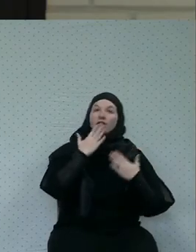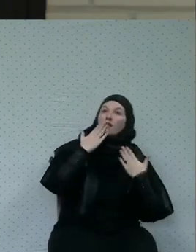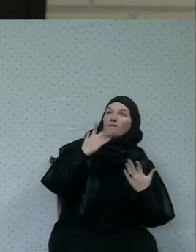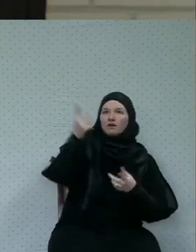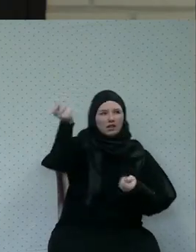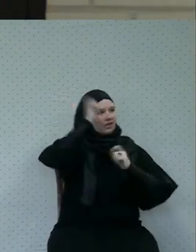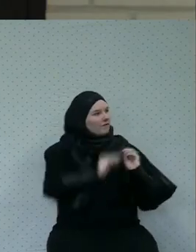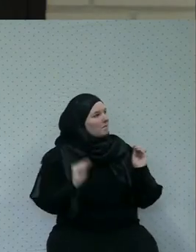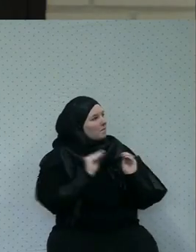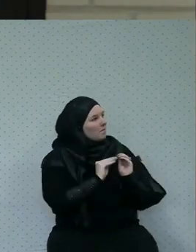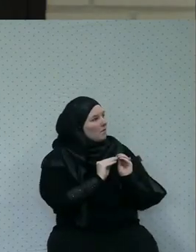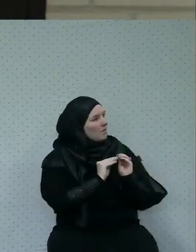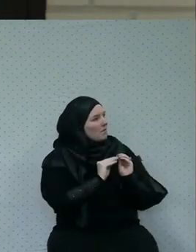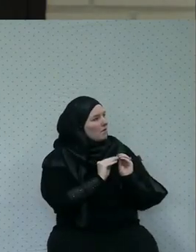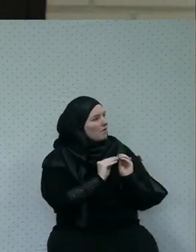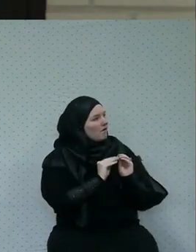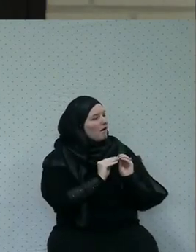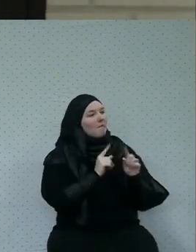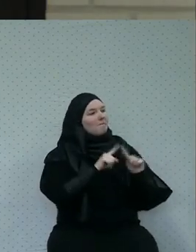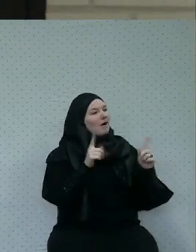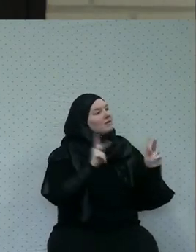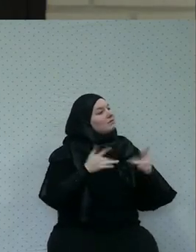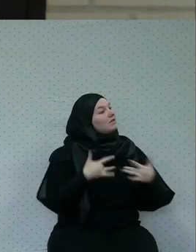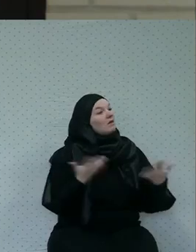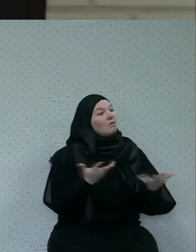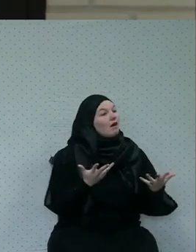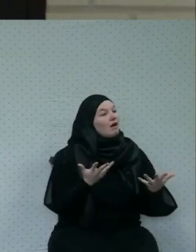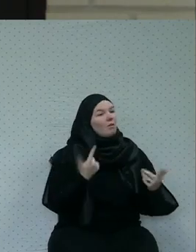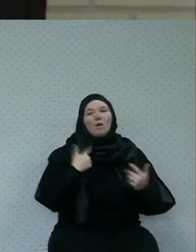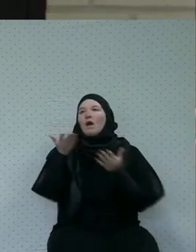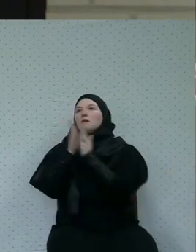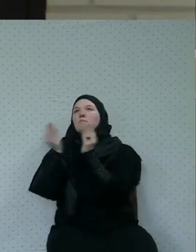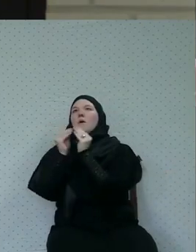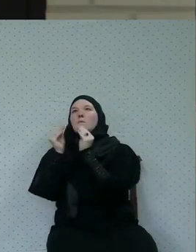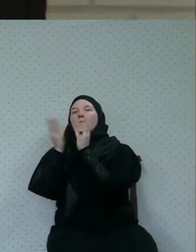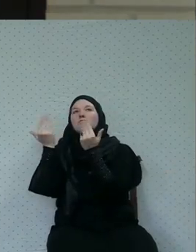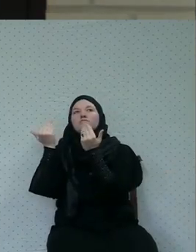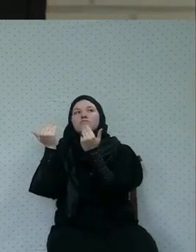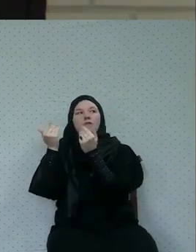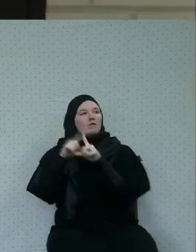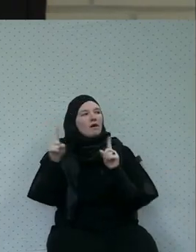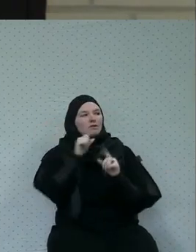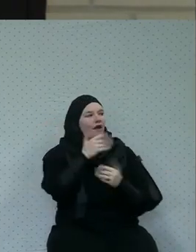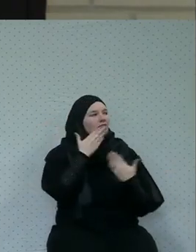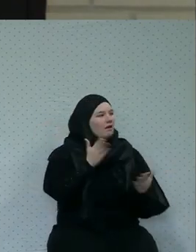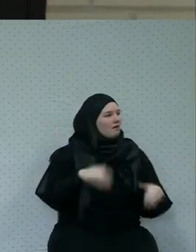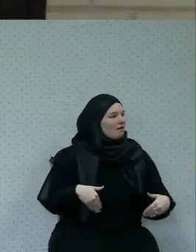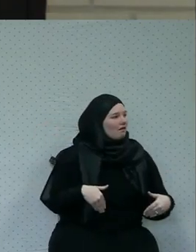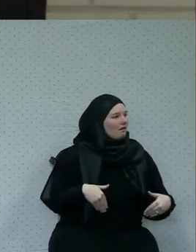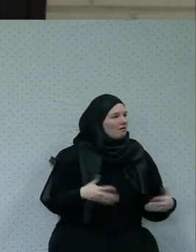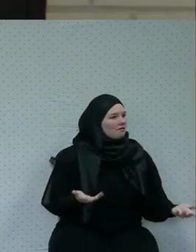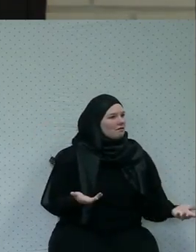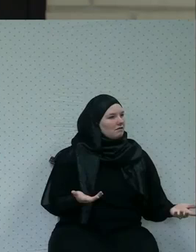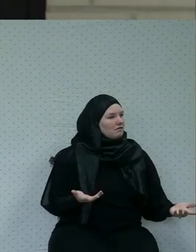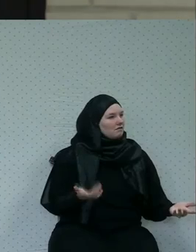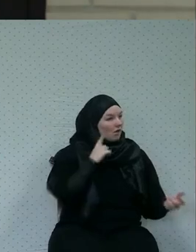No, we ask for more without offering gratitude for what we had already received. That